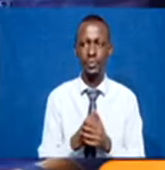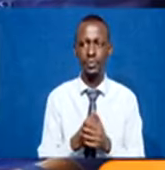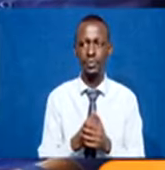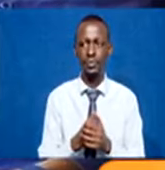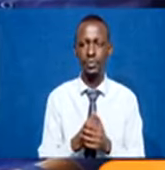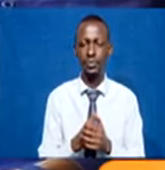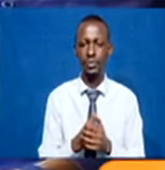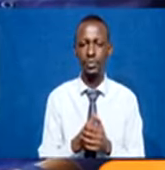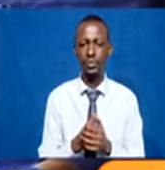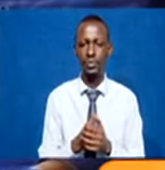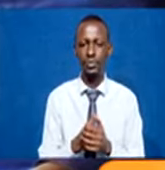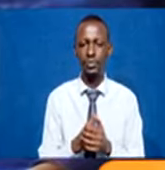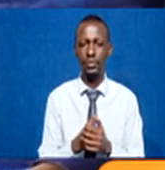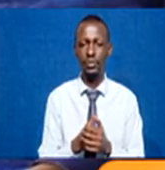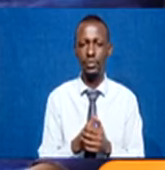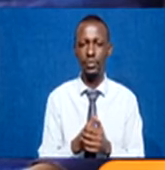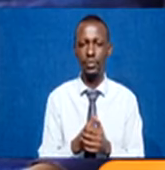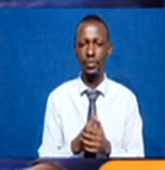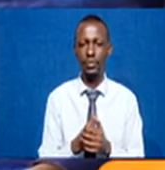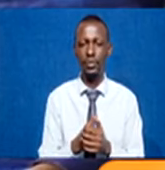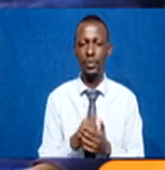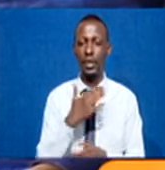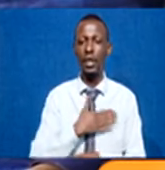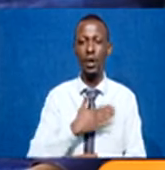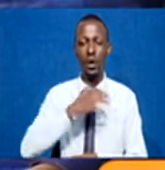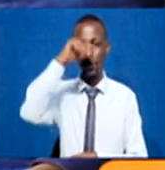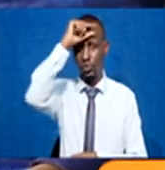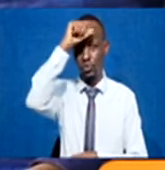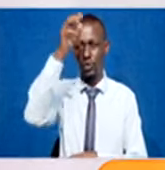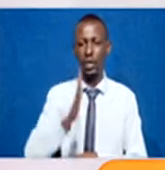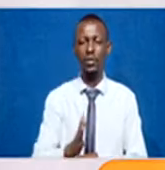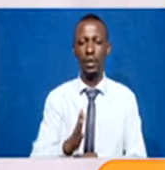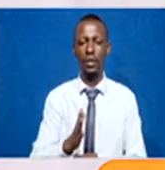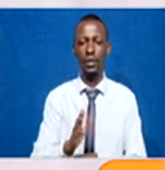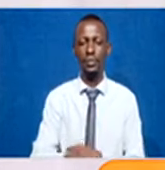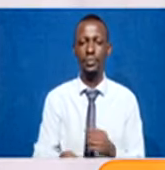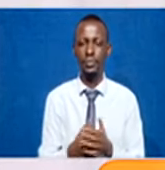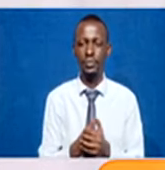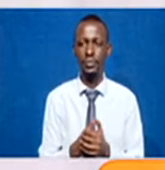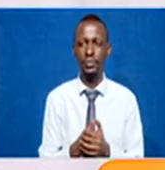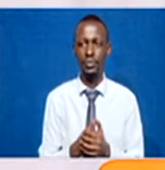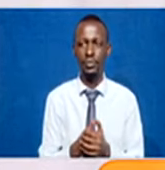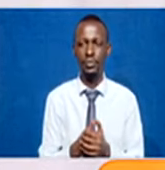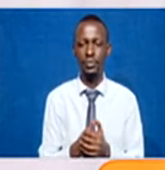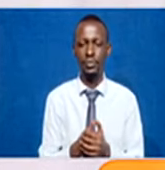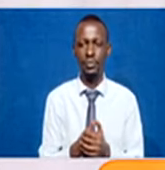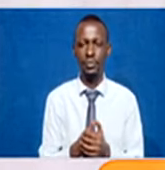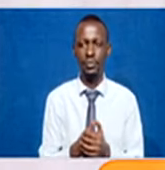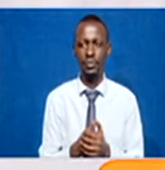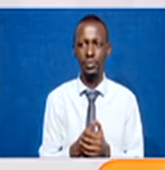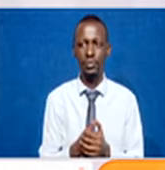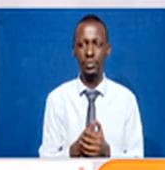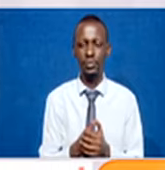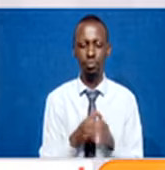yote. Governor wetu Susan, my colleague from Elgeyo Marakwet, wants to serve you. When we sat as